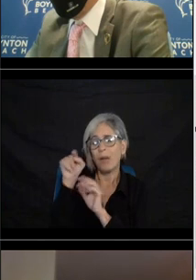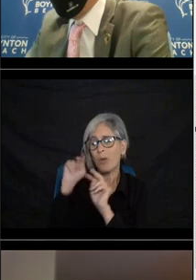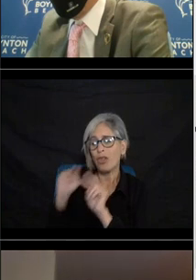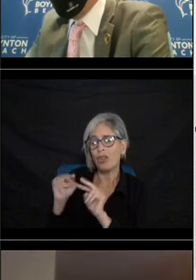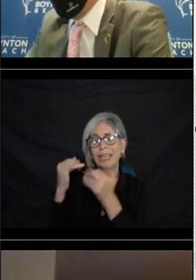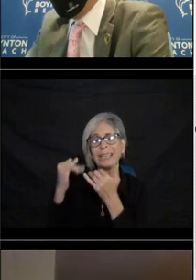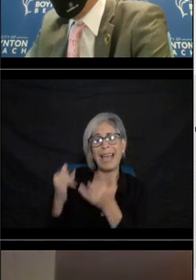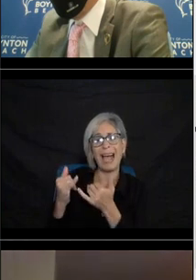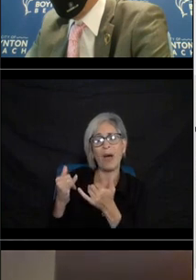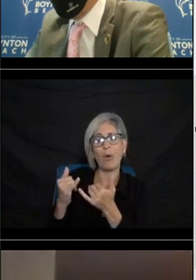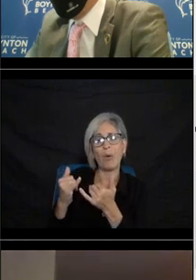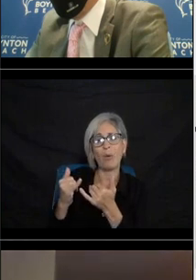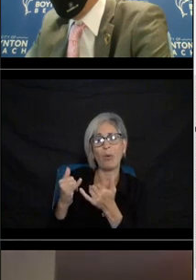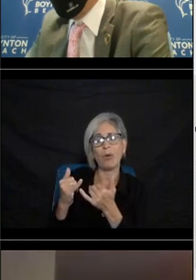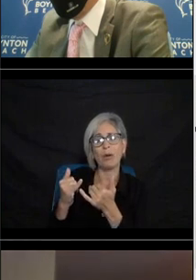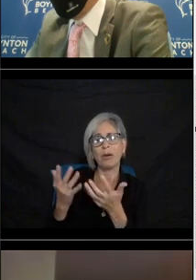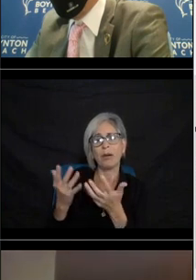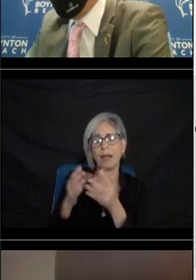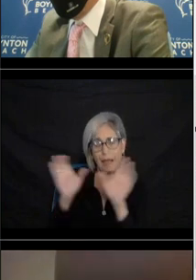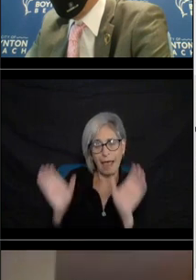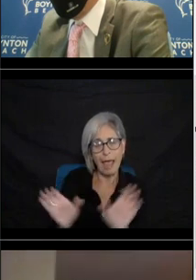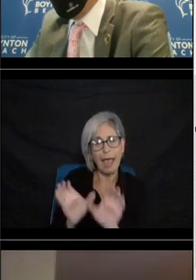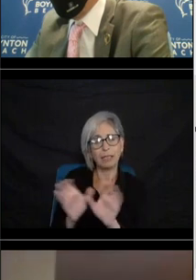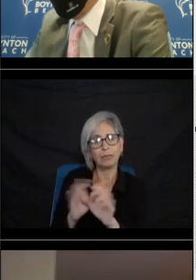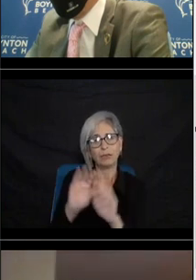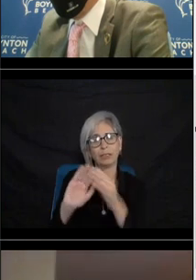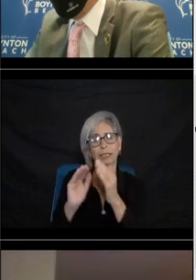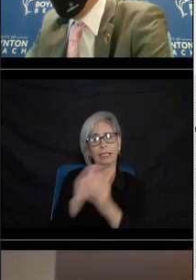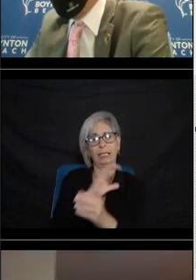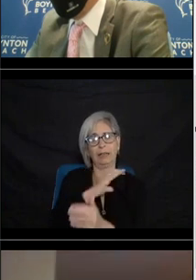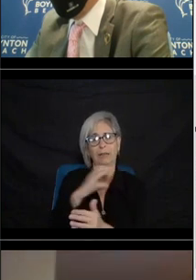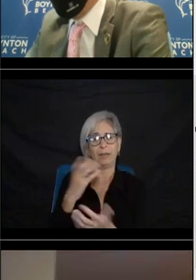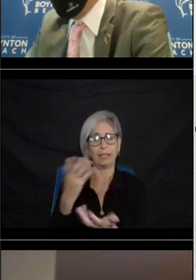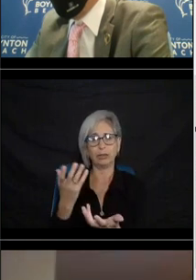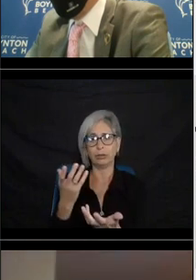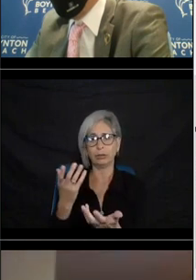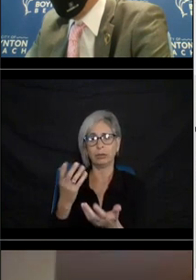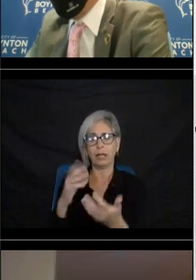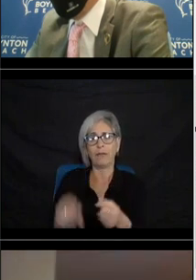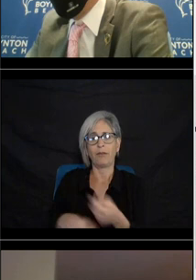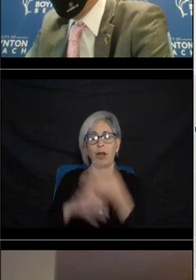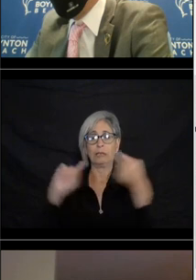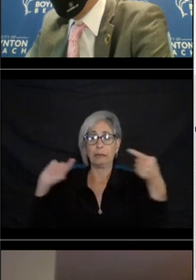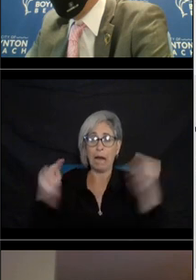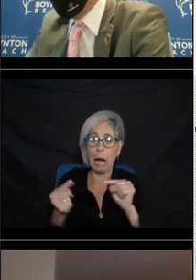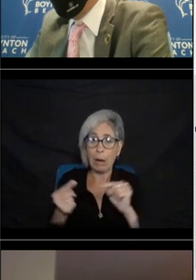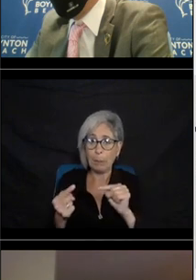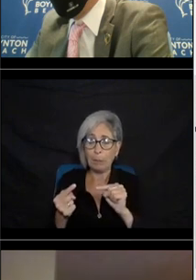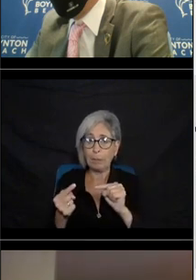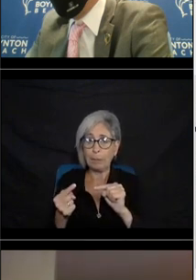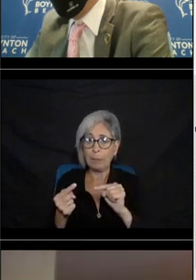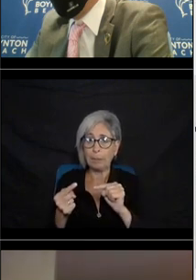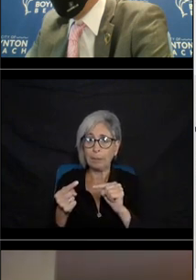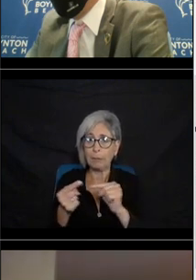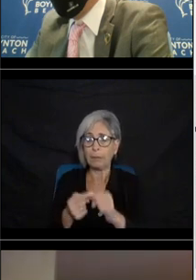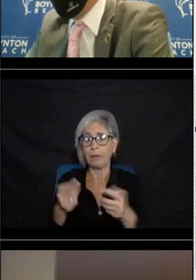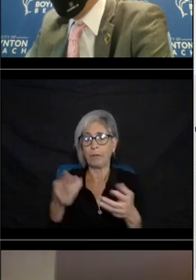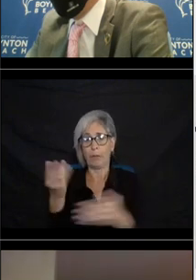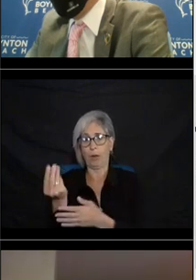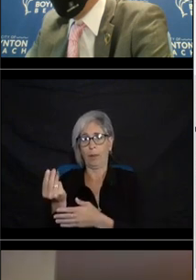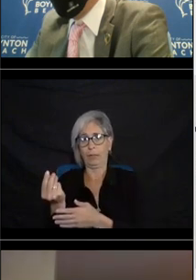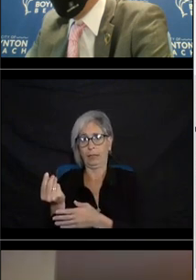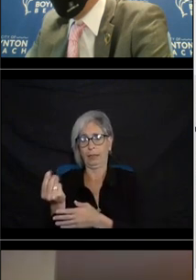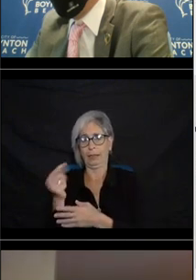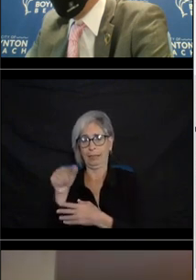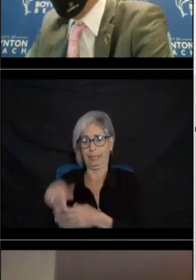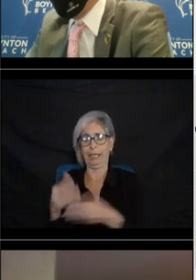Actions have been taken by city officials that have caused harm to life and welfare and property,